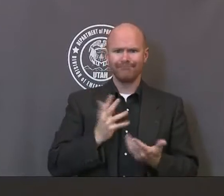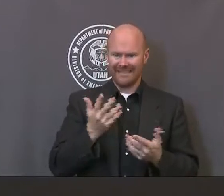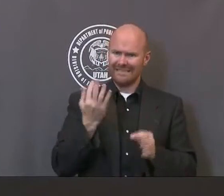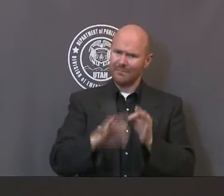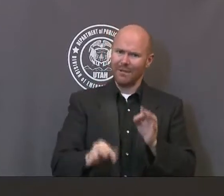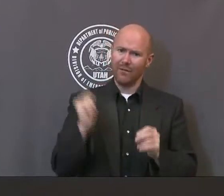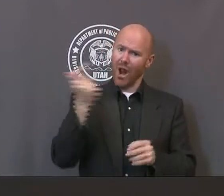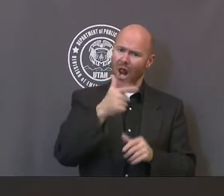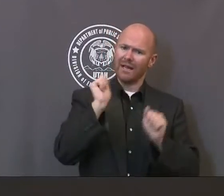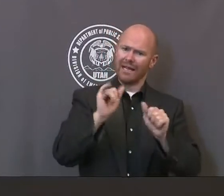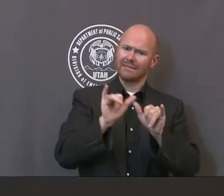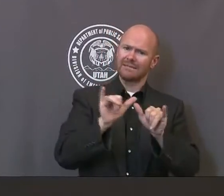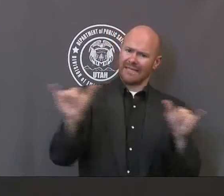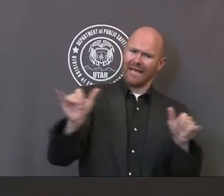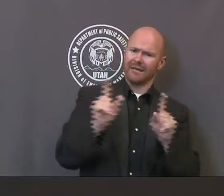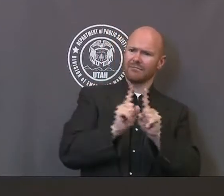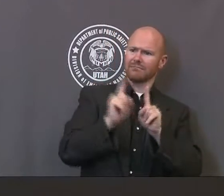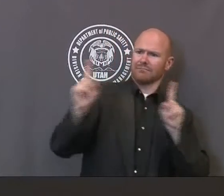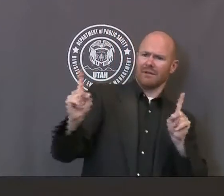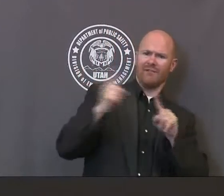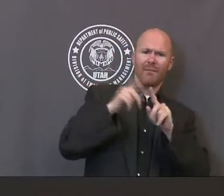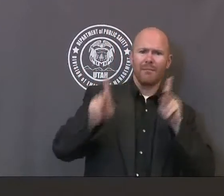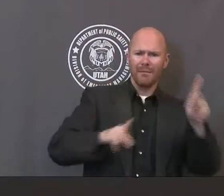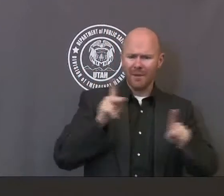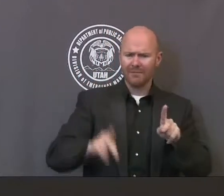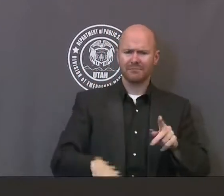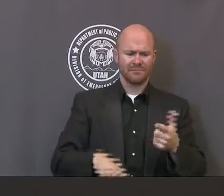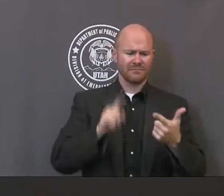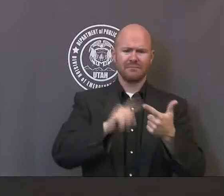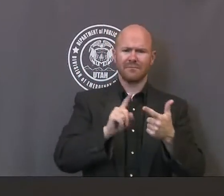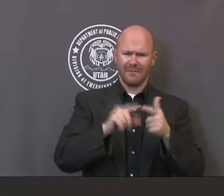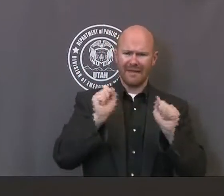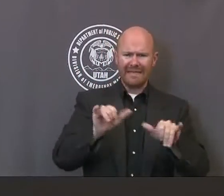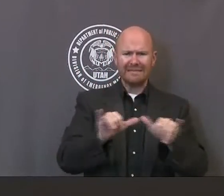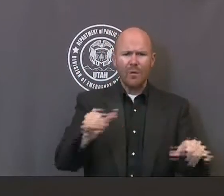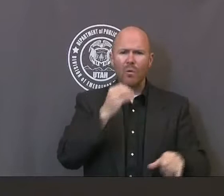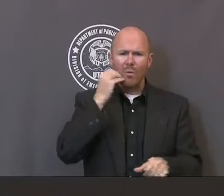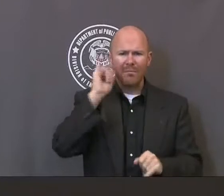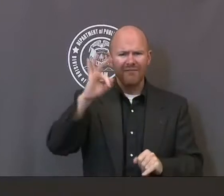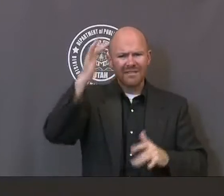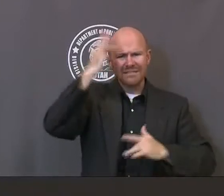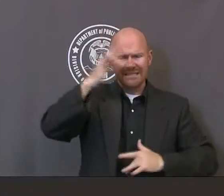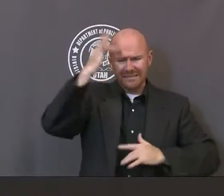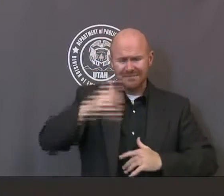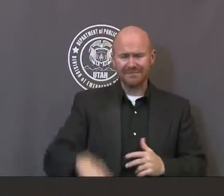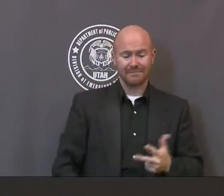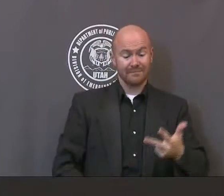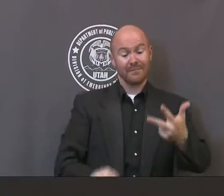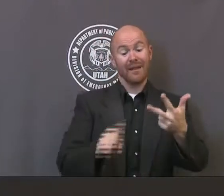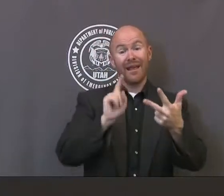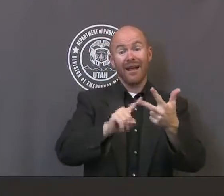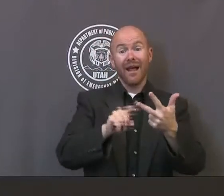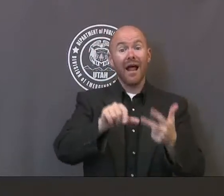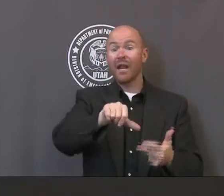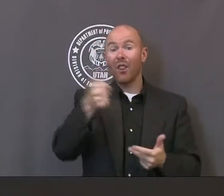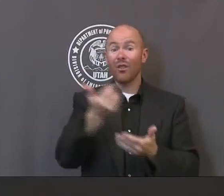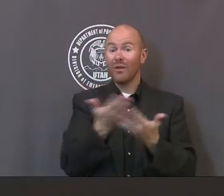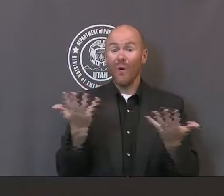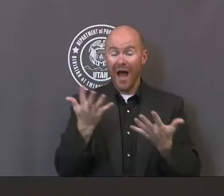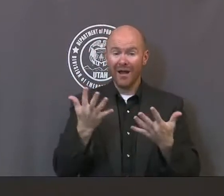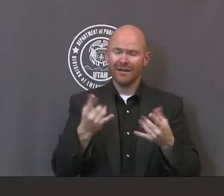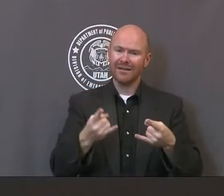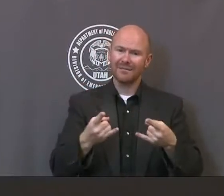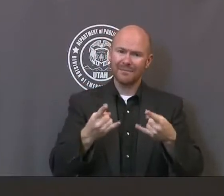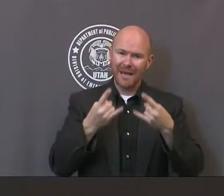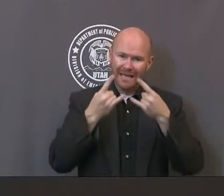can all do them. Another concept that has been proven through science and data is that wearing